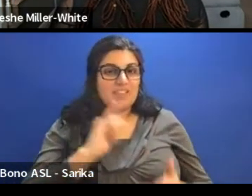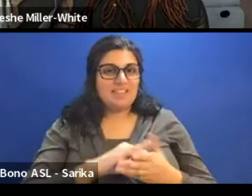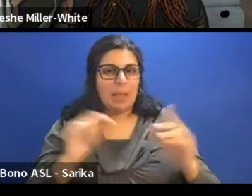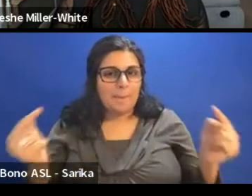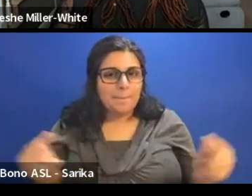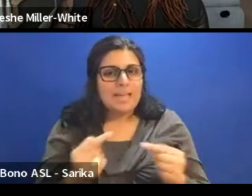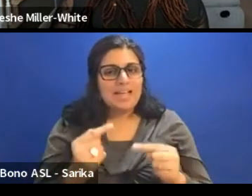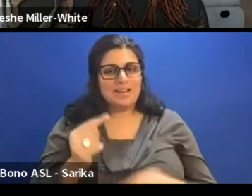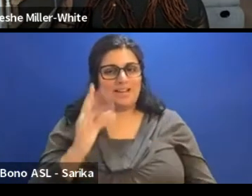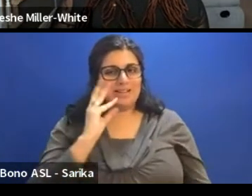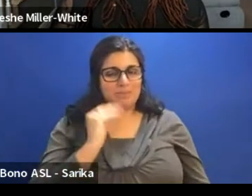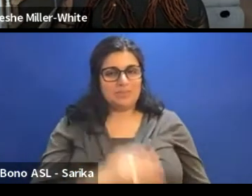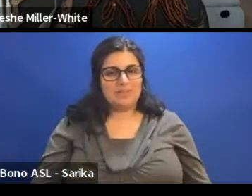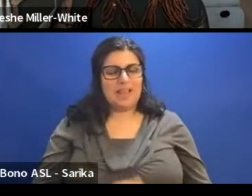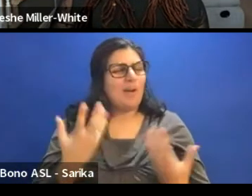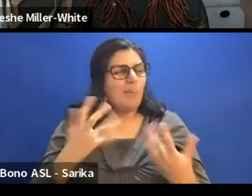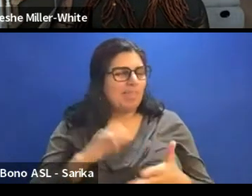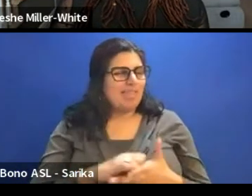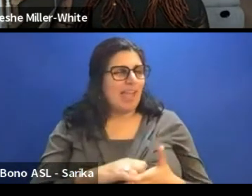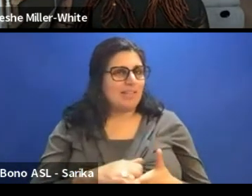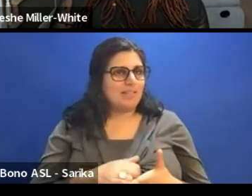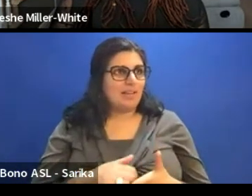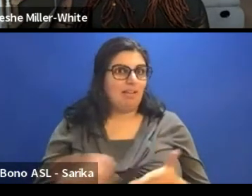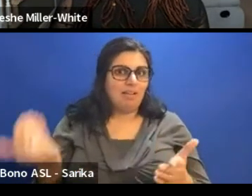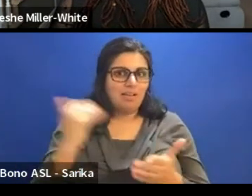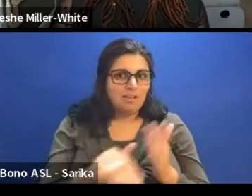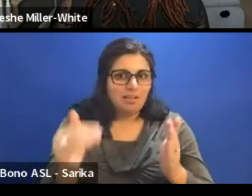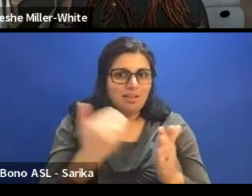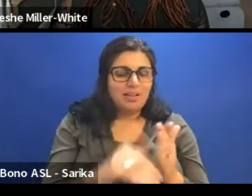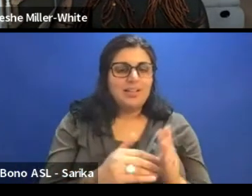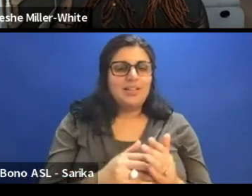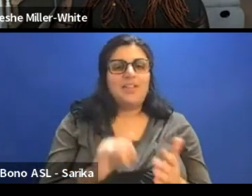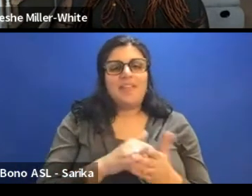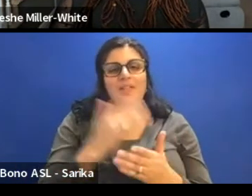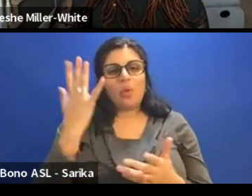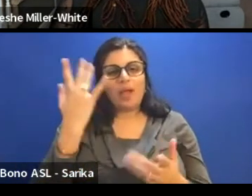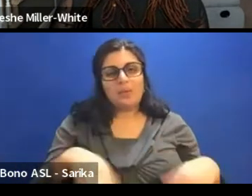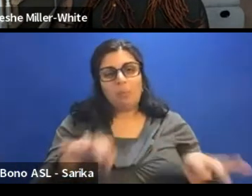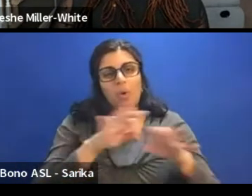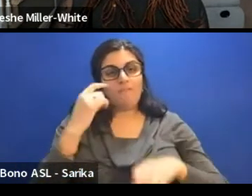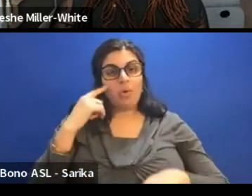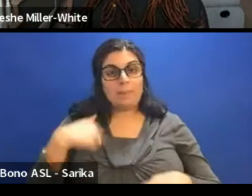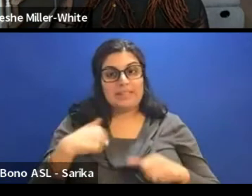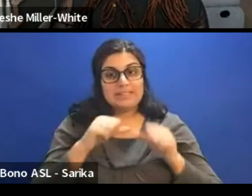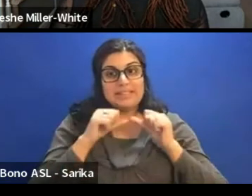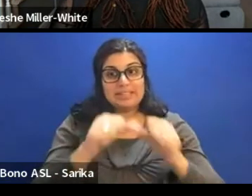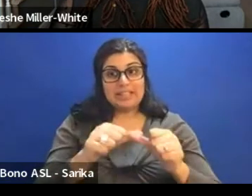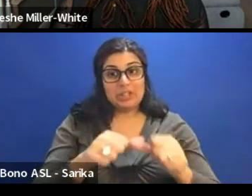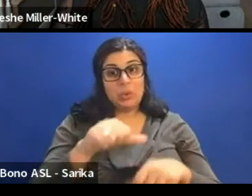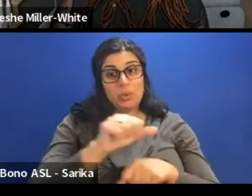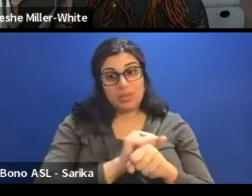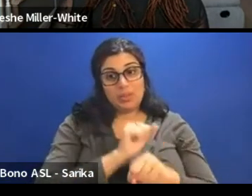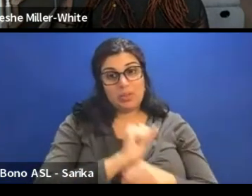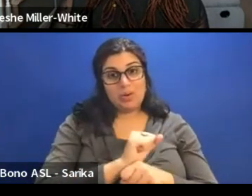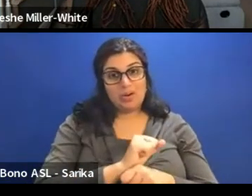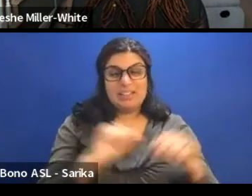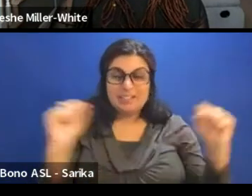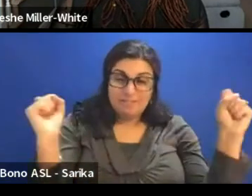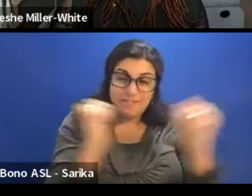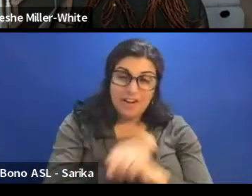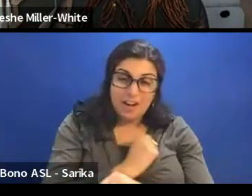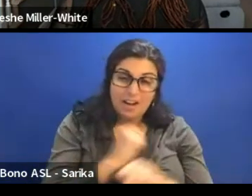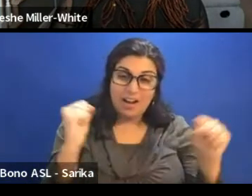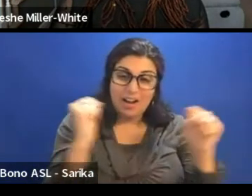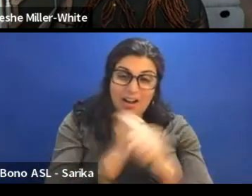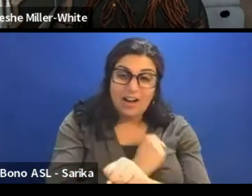experiences. So that's why it's important for me to continue this work and to fight,